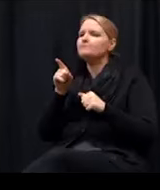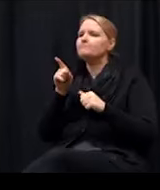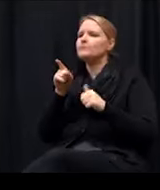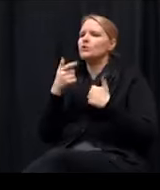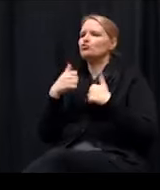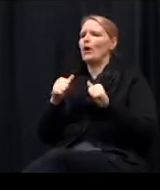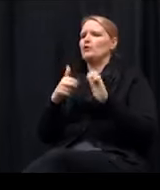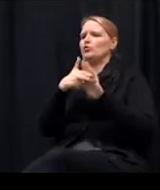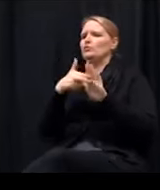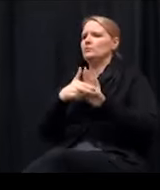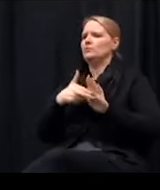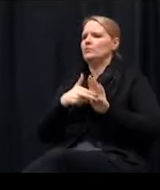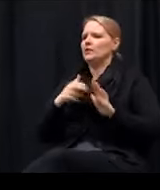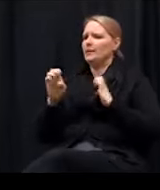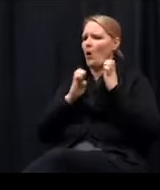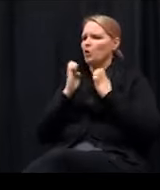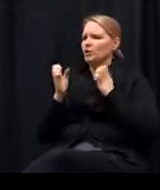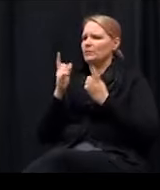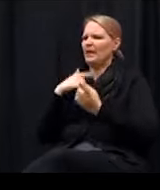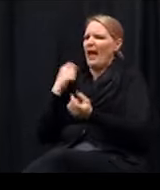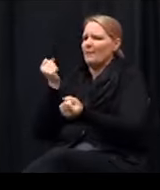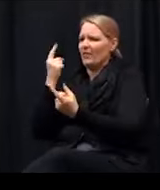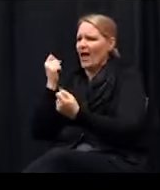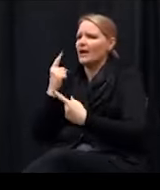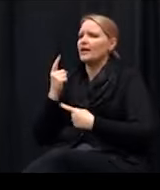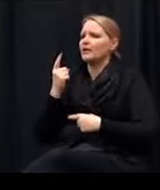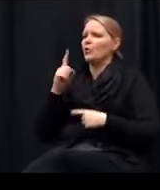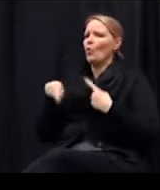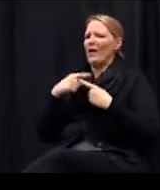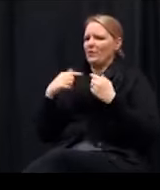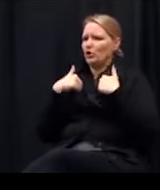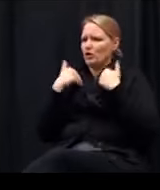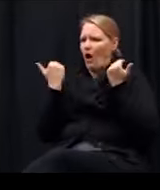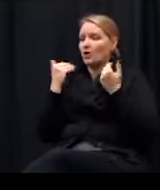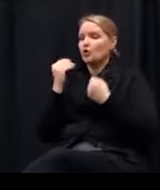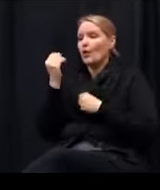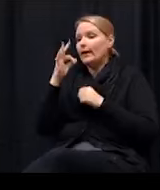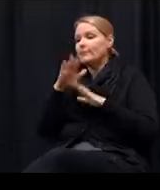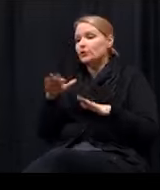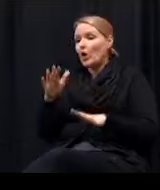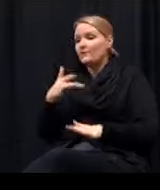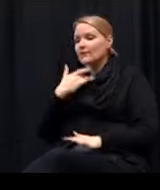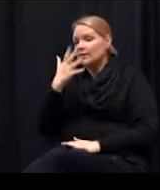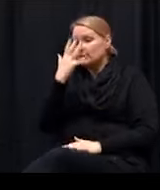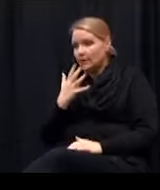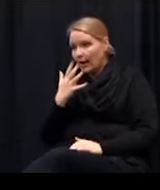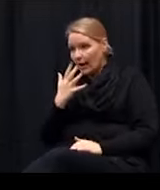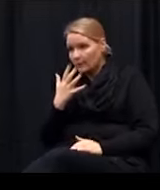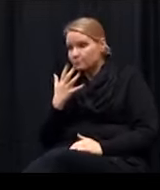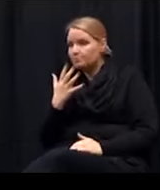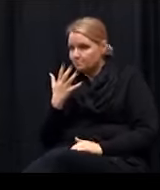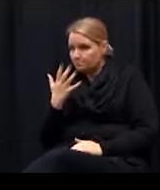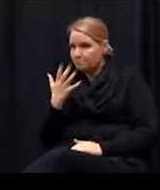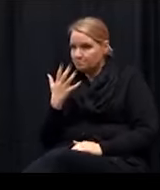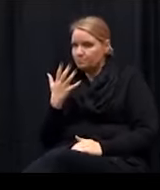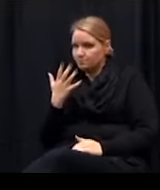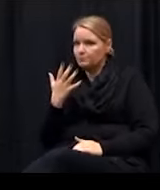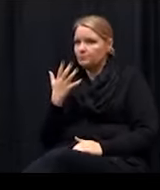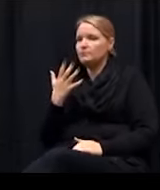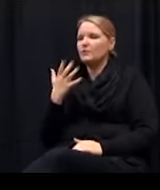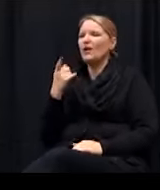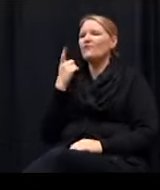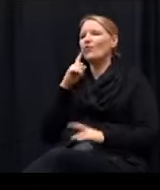naming emotions and being empathetic to a child from a really young age. So if a child is feeling sad, in terms of